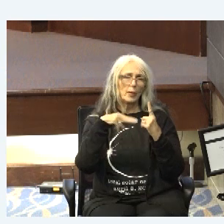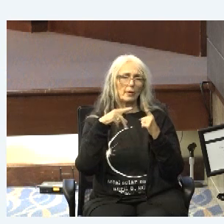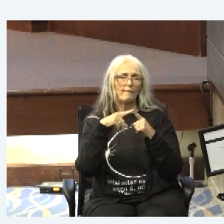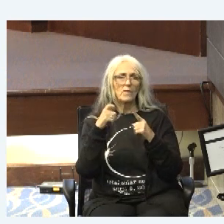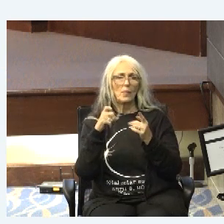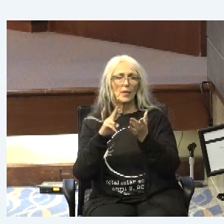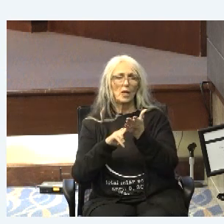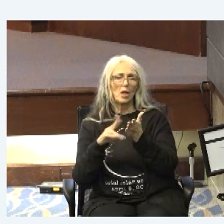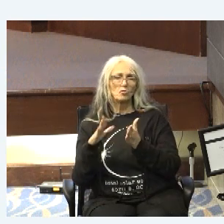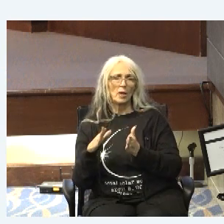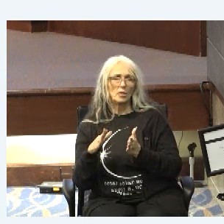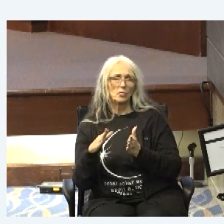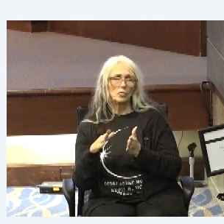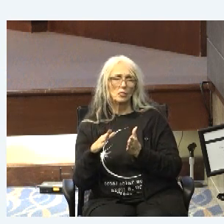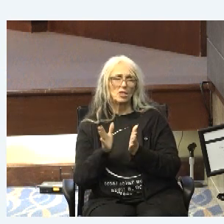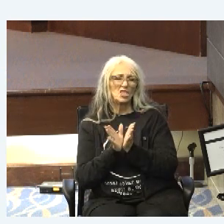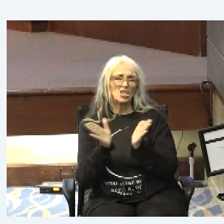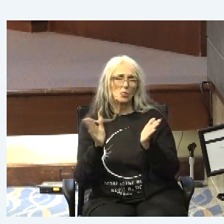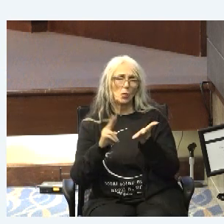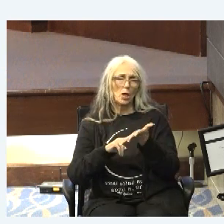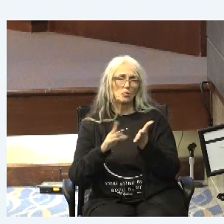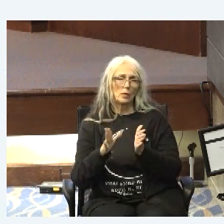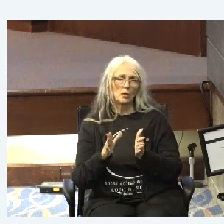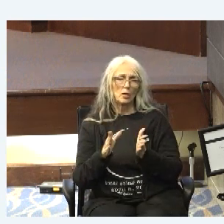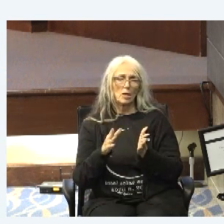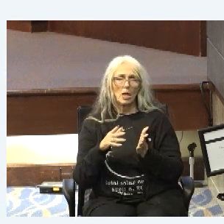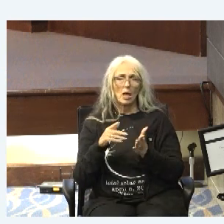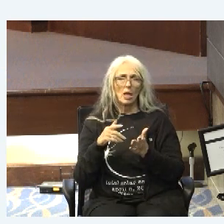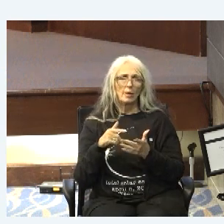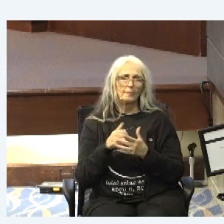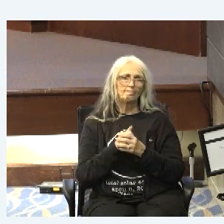this essentially corroborates